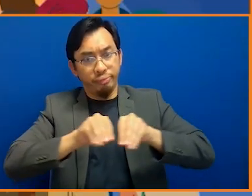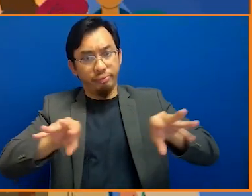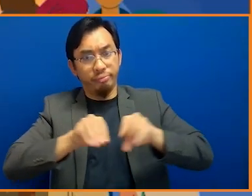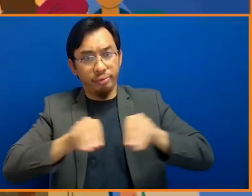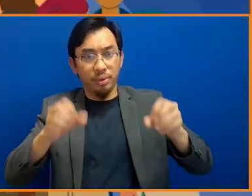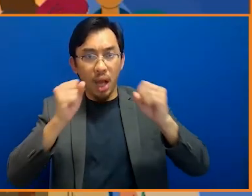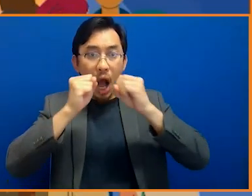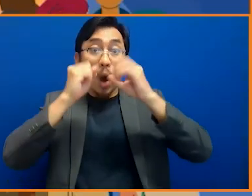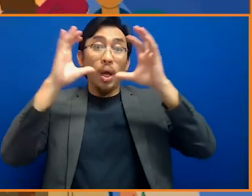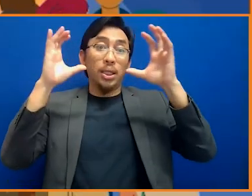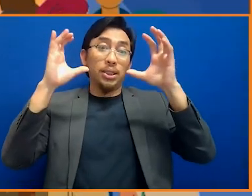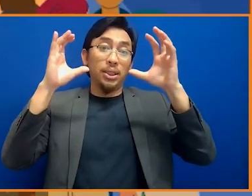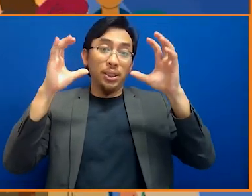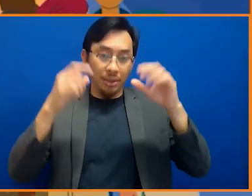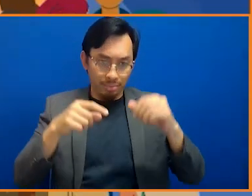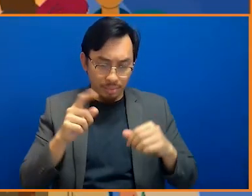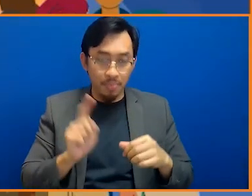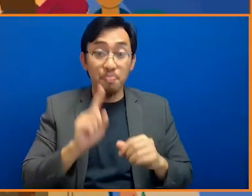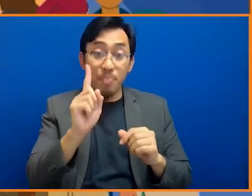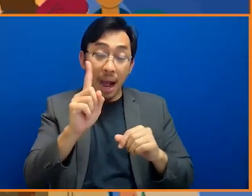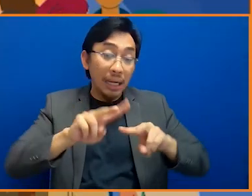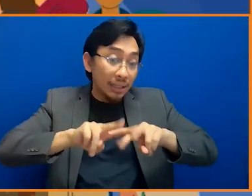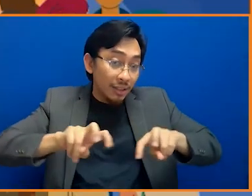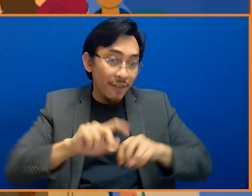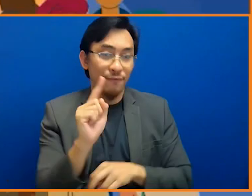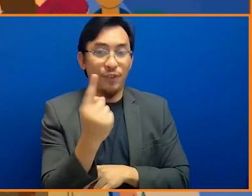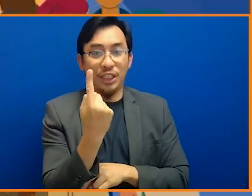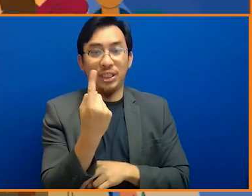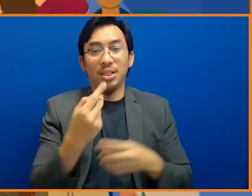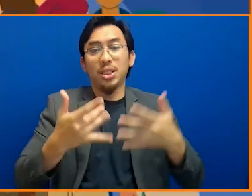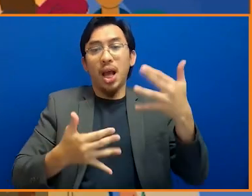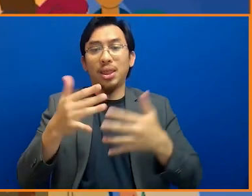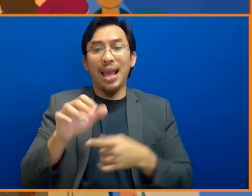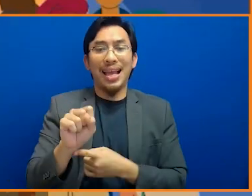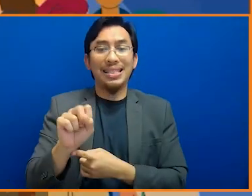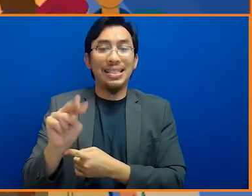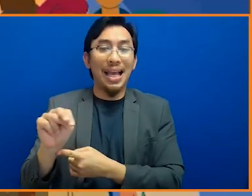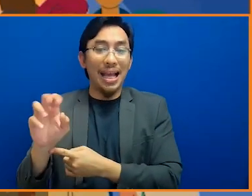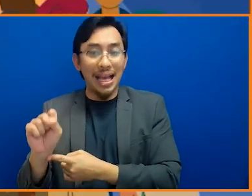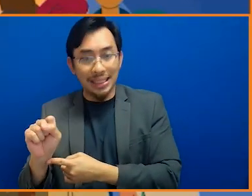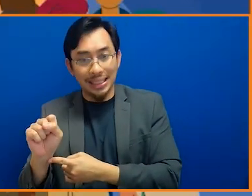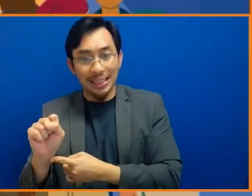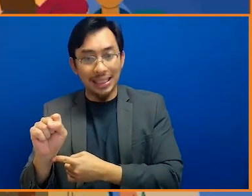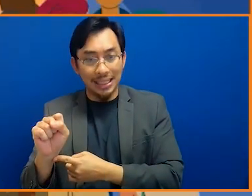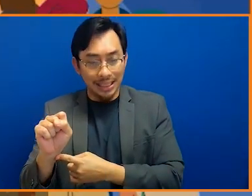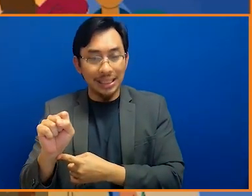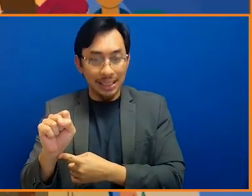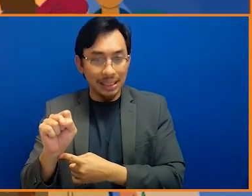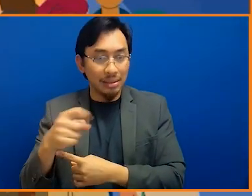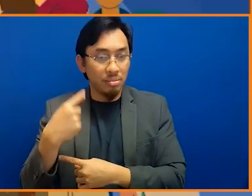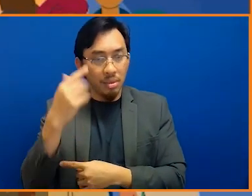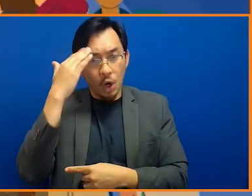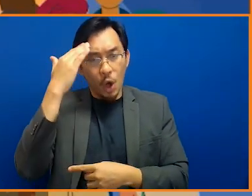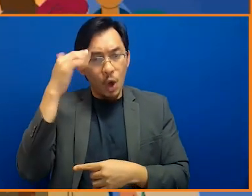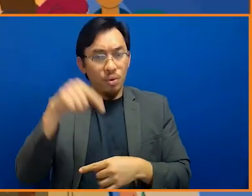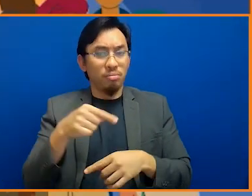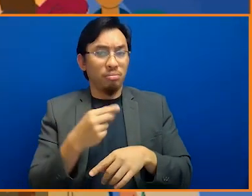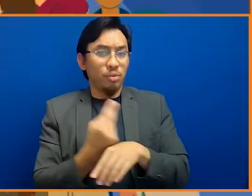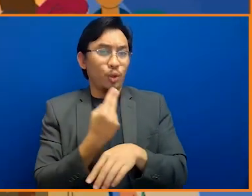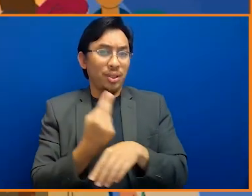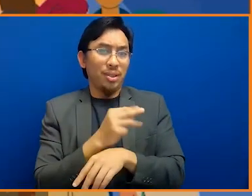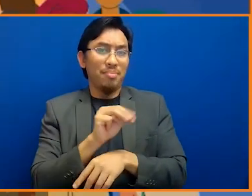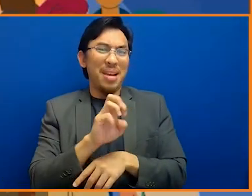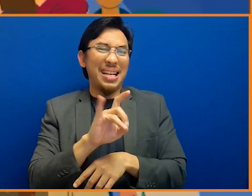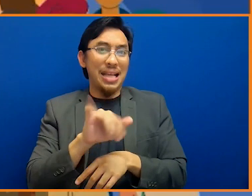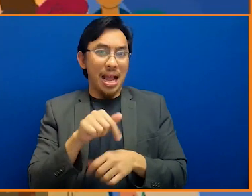increase communities' awareness. Firstly, we have to conduct a research first using data from SNS so that we can actually know what